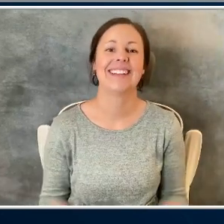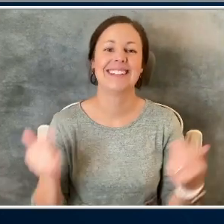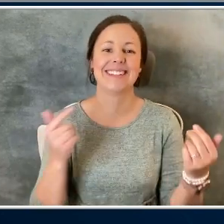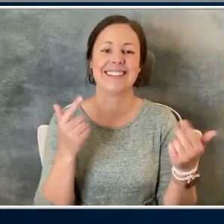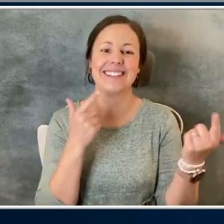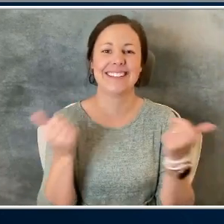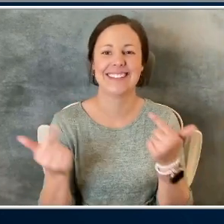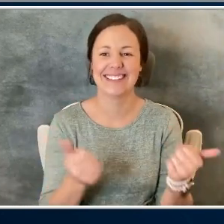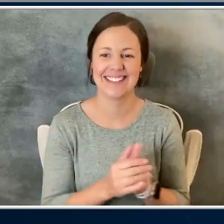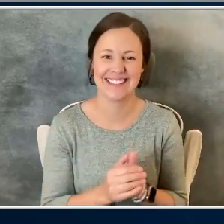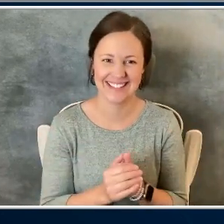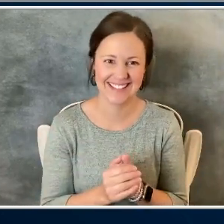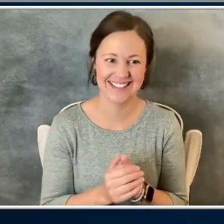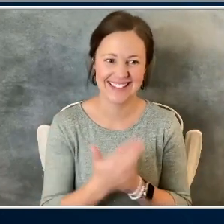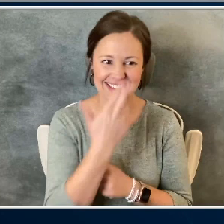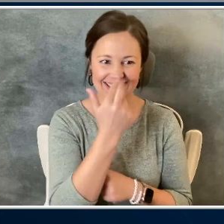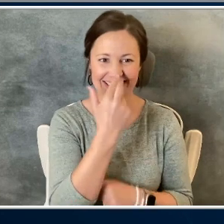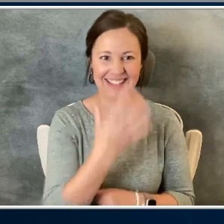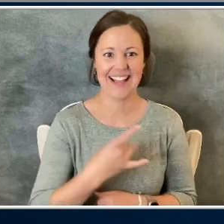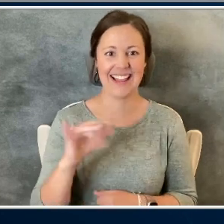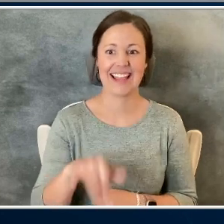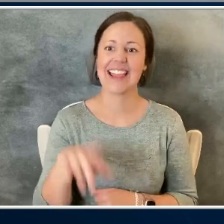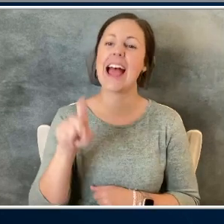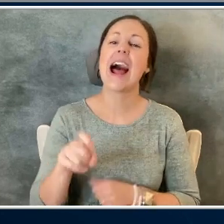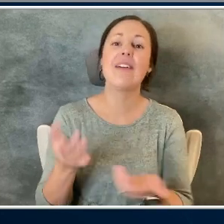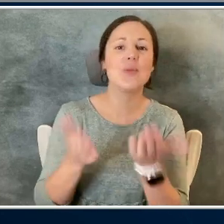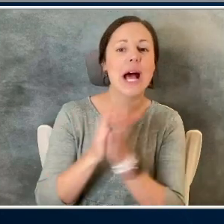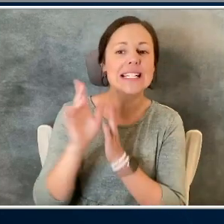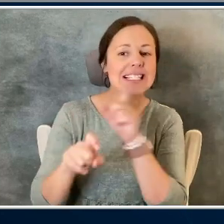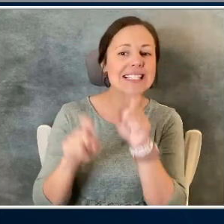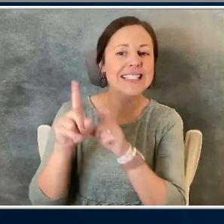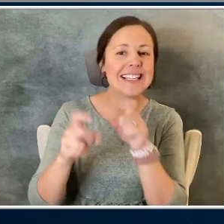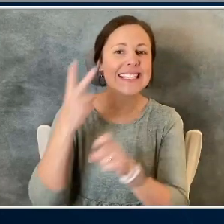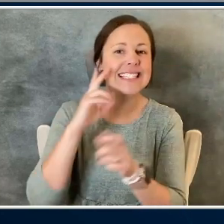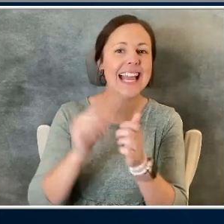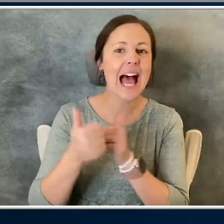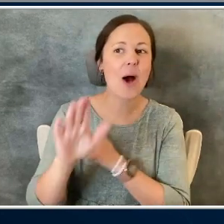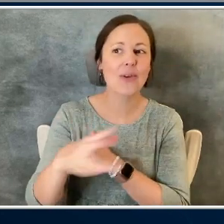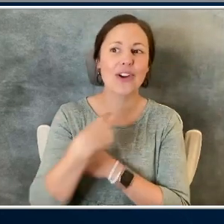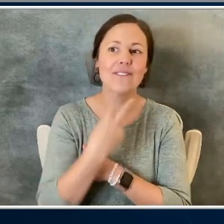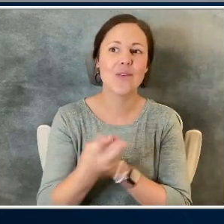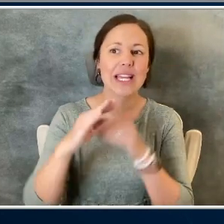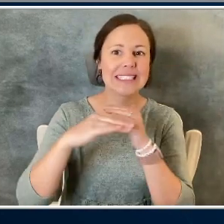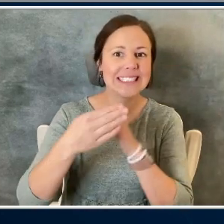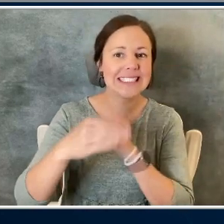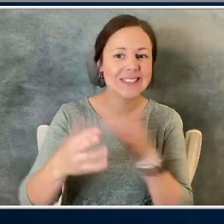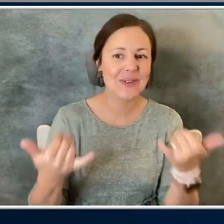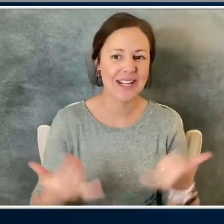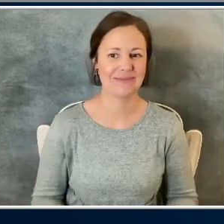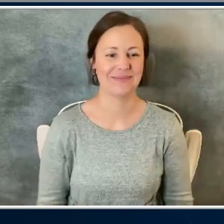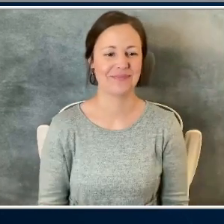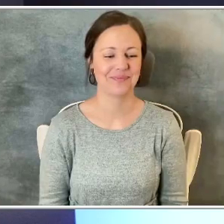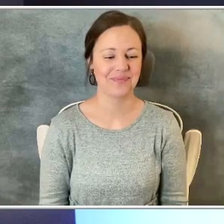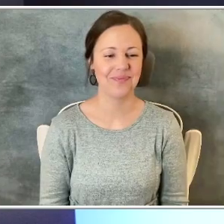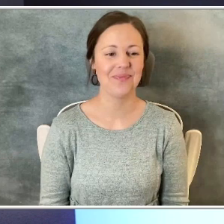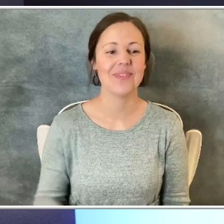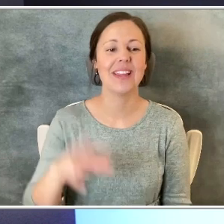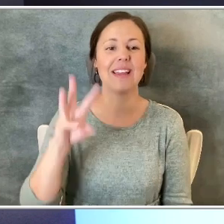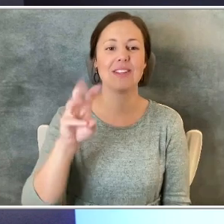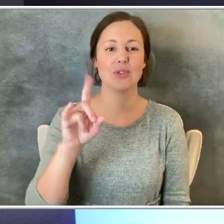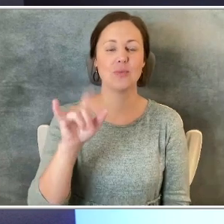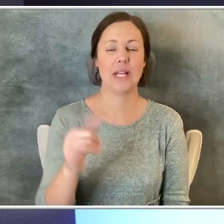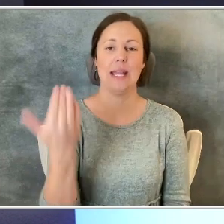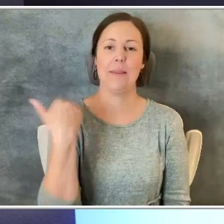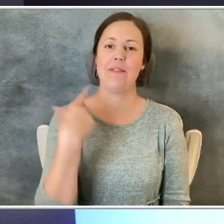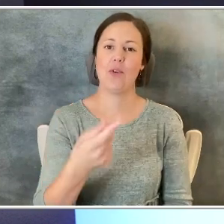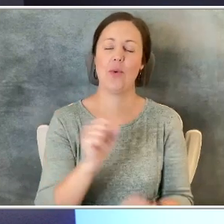I like that. We're going to have to ask you a lot of questions to see how that voice goes today, huh? All right. Wendy used to work at Belton High School,